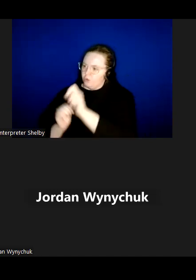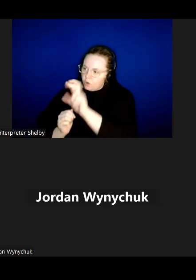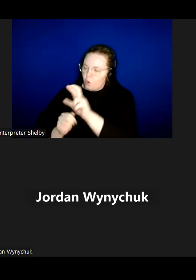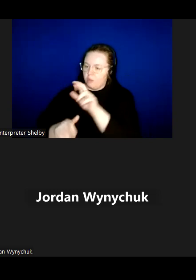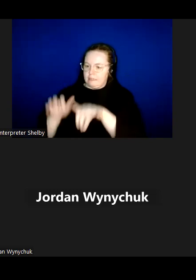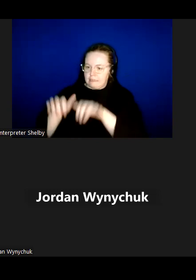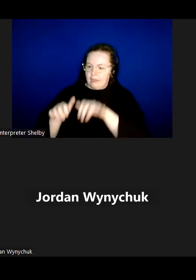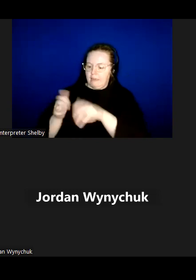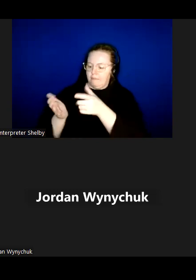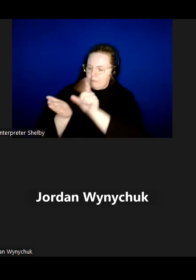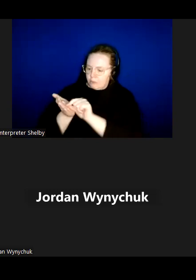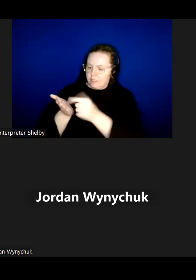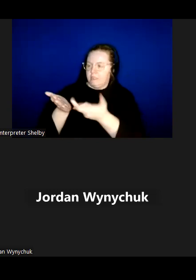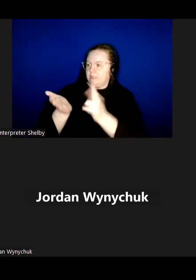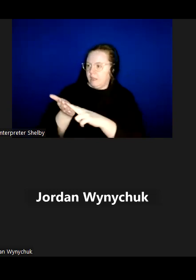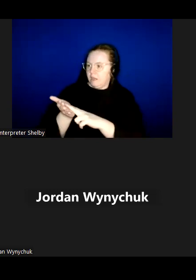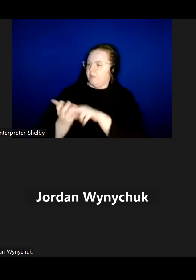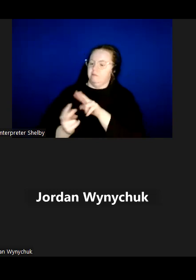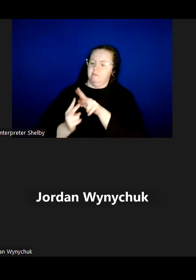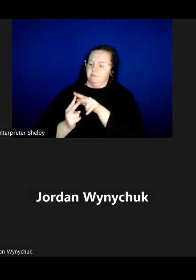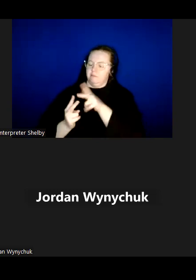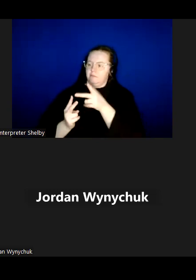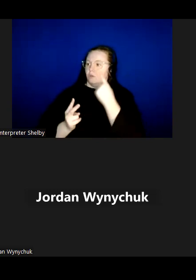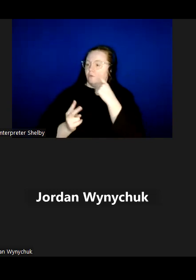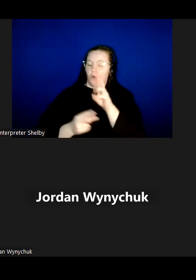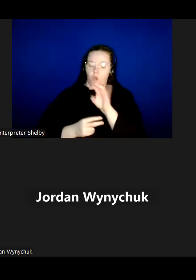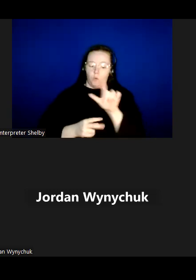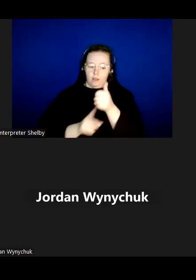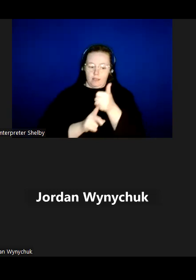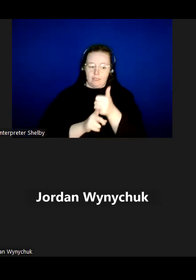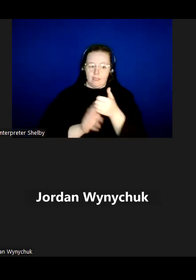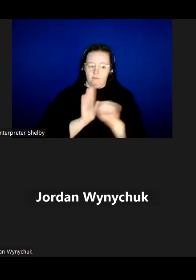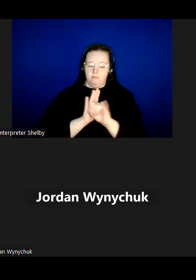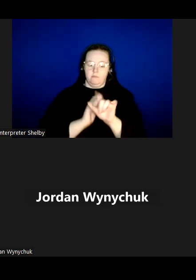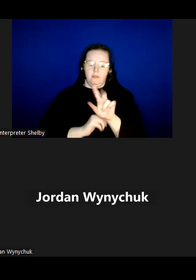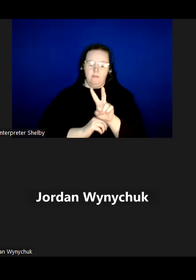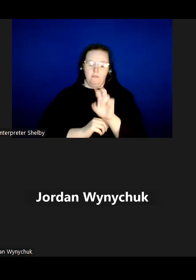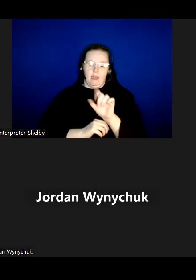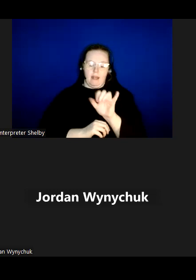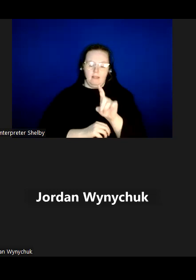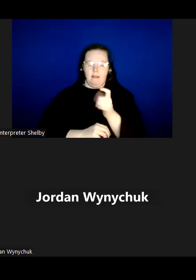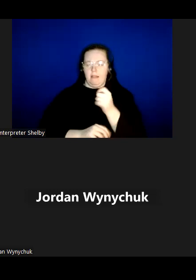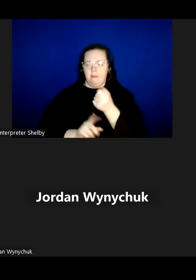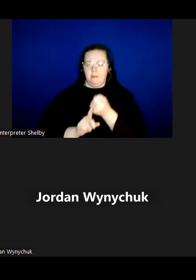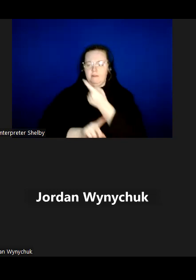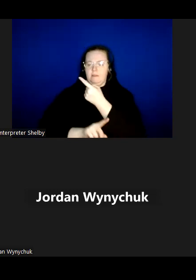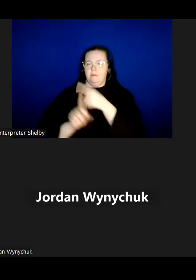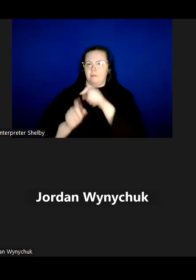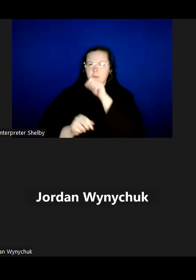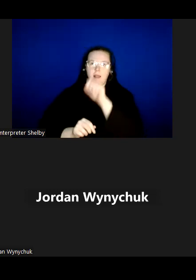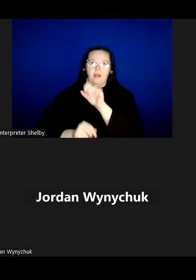typed and signed. So in order for will to be valid, and this is a bit off topic, but this is what I love is the estate